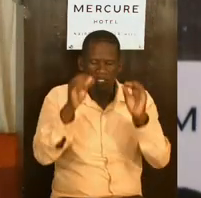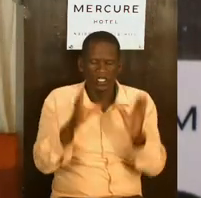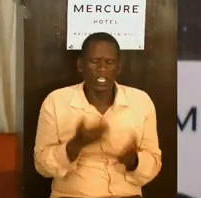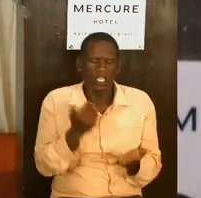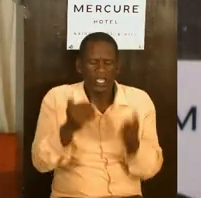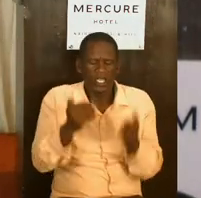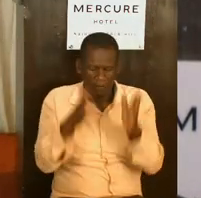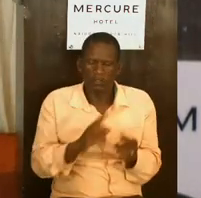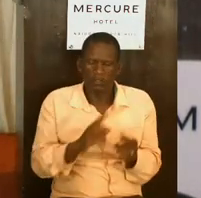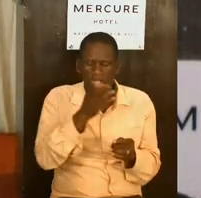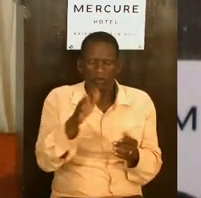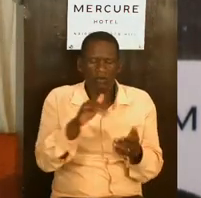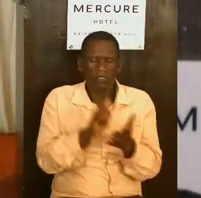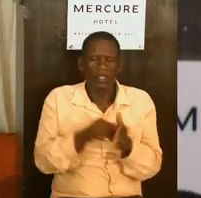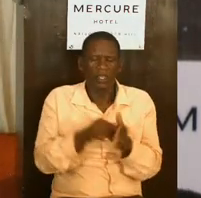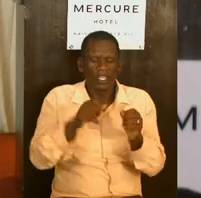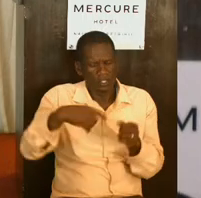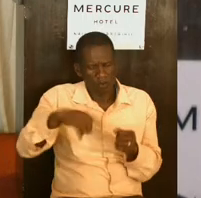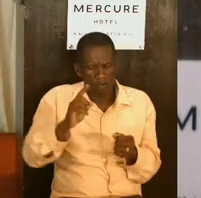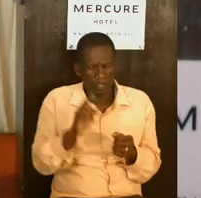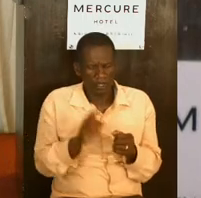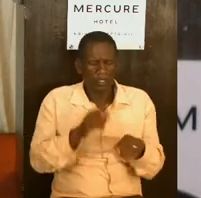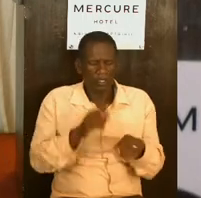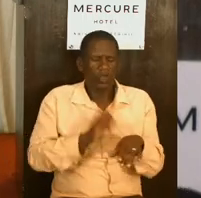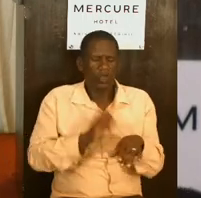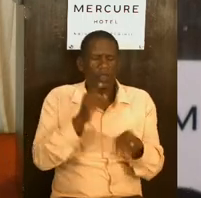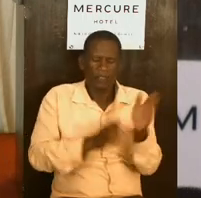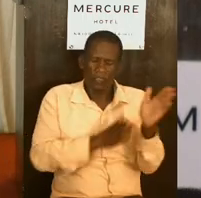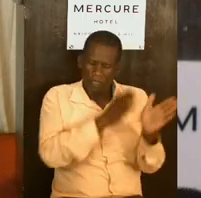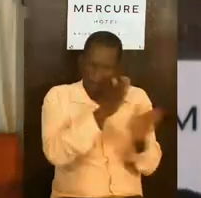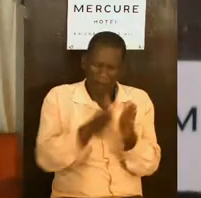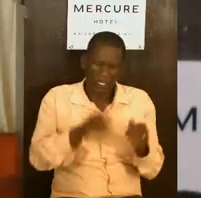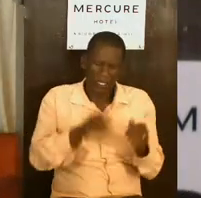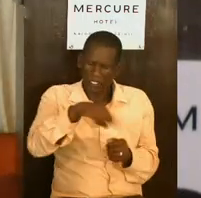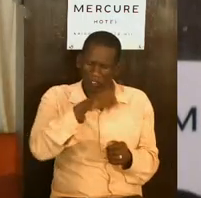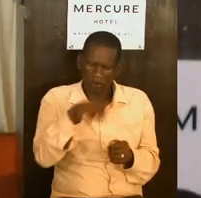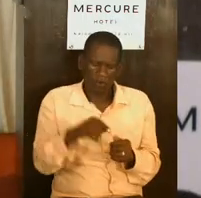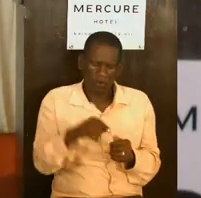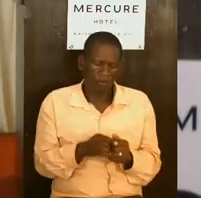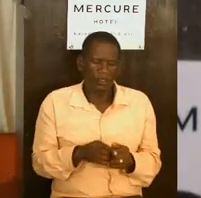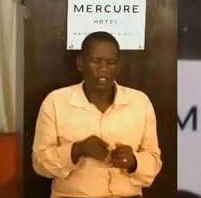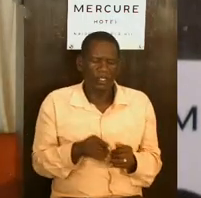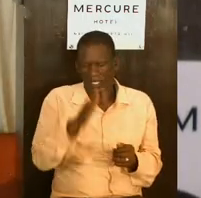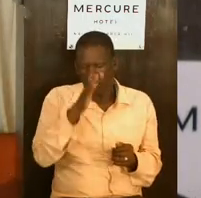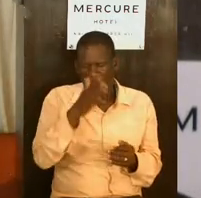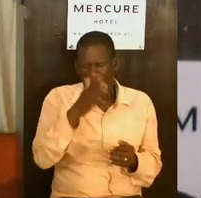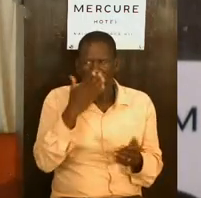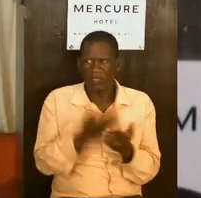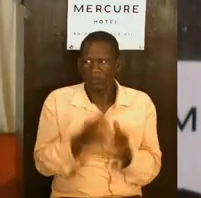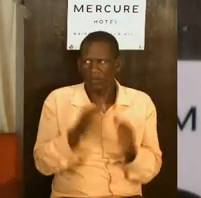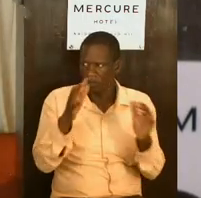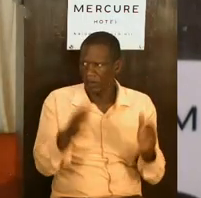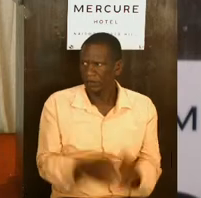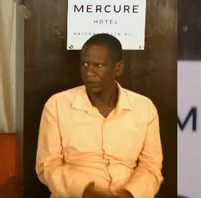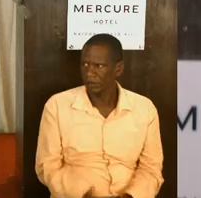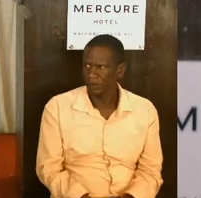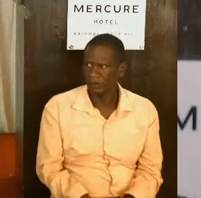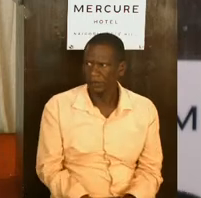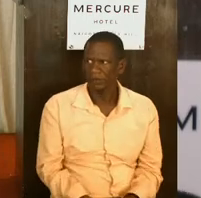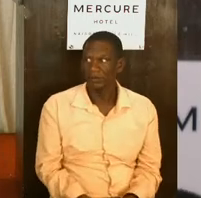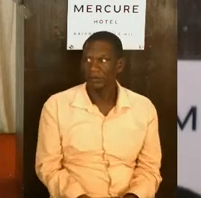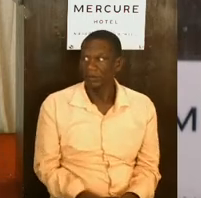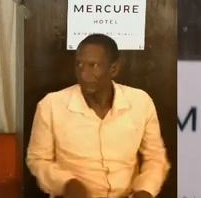anybody telling you that it will be right when the planning is wrong is a lie thank you very much